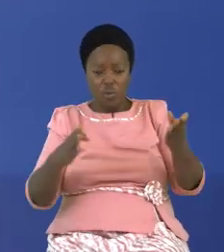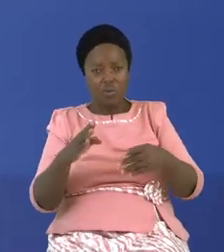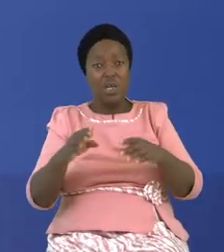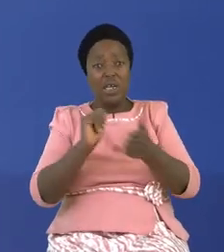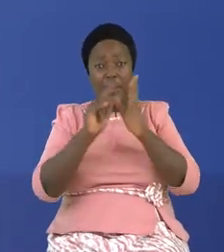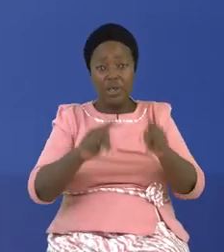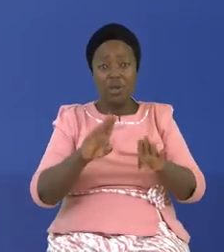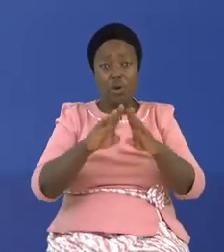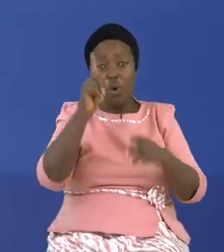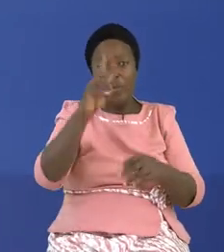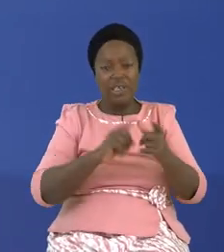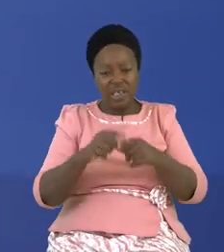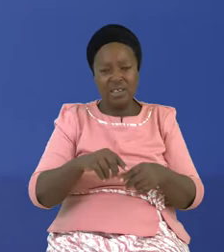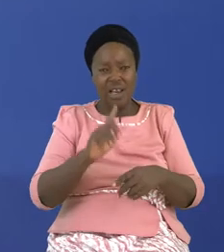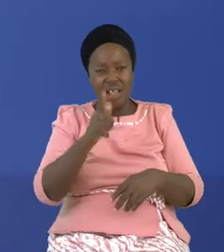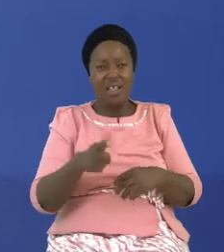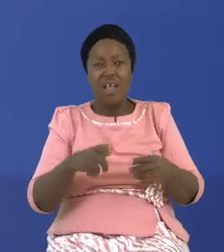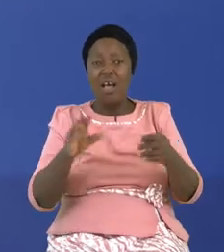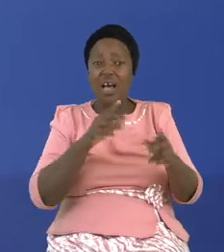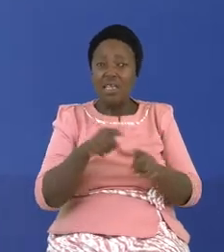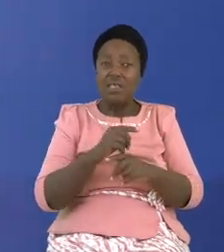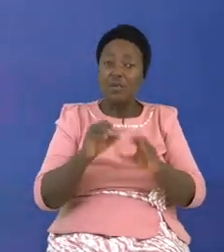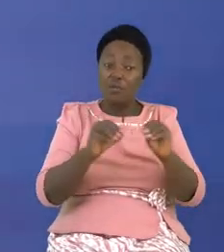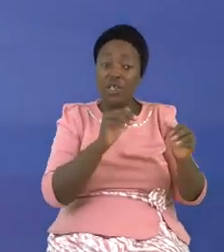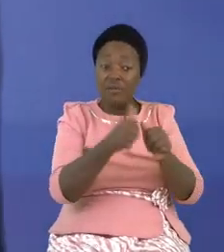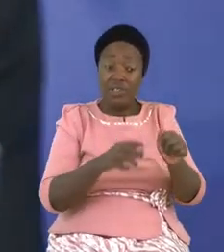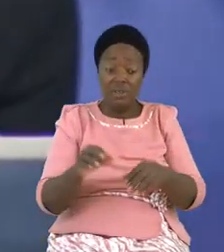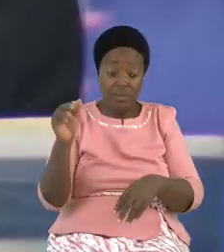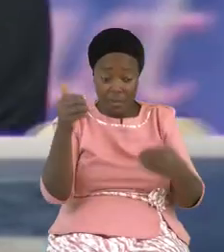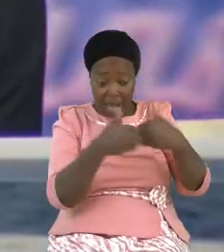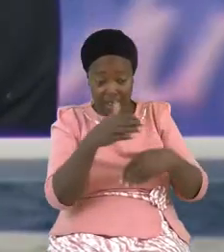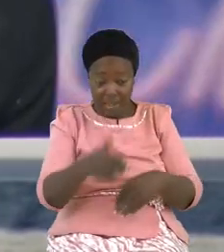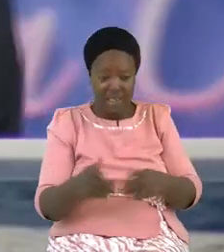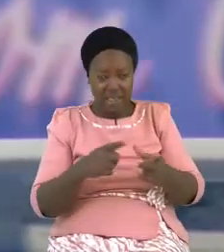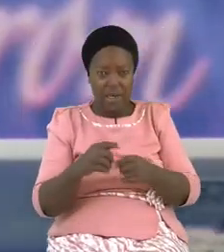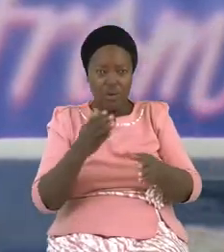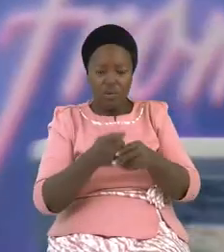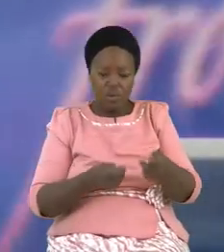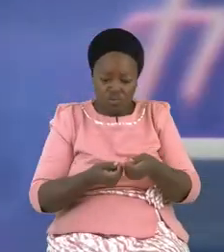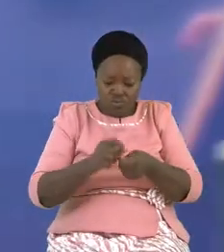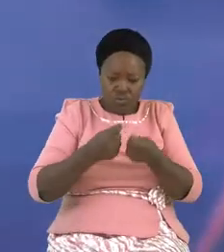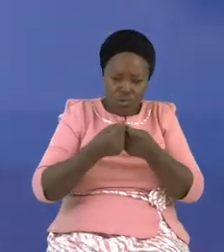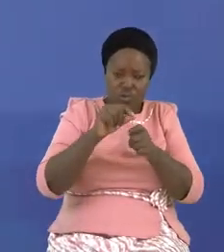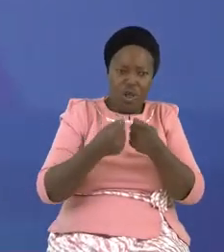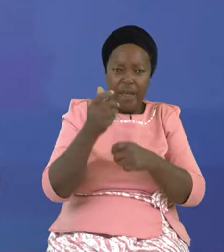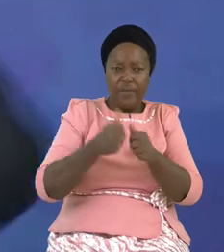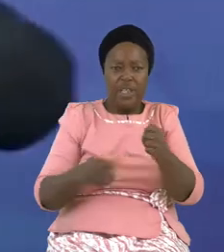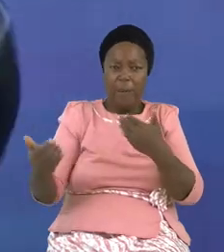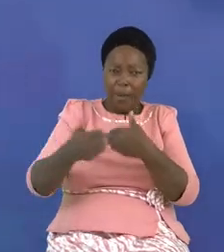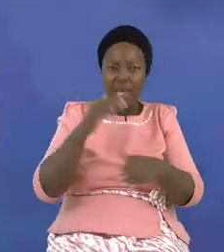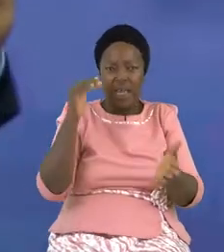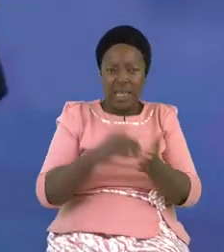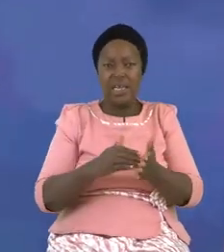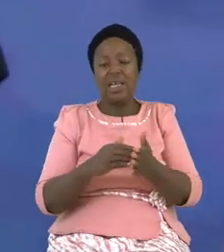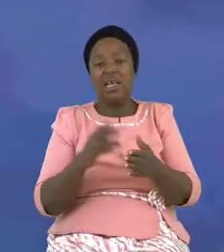then eventually, while they have put everything in place, they now want to seal up everything and sew everything in. And the